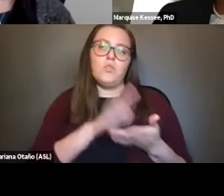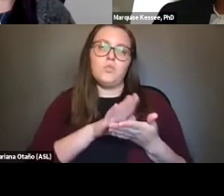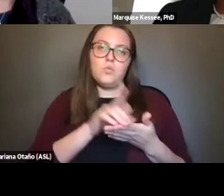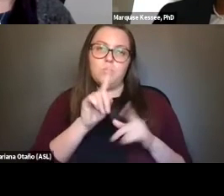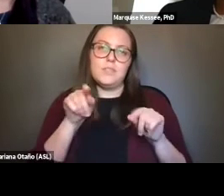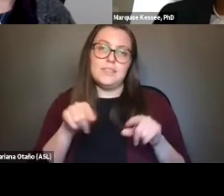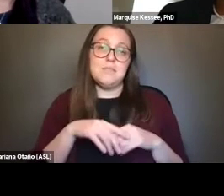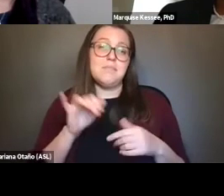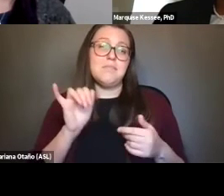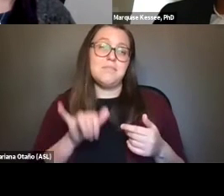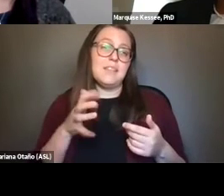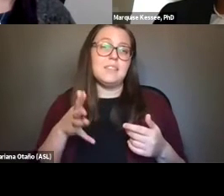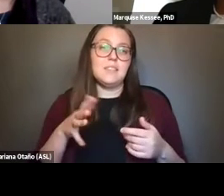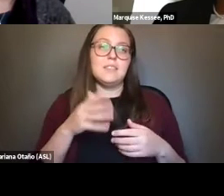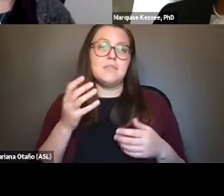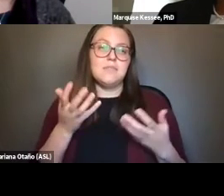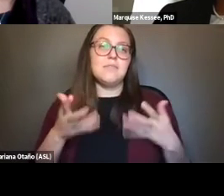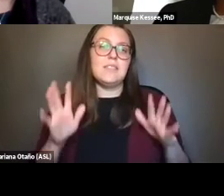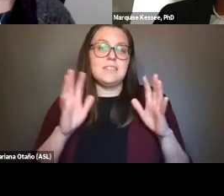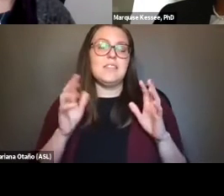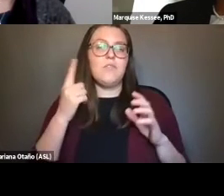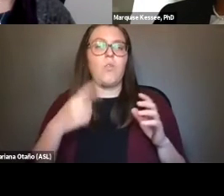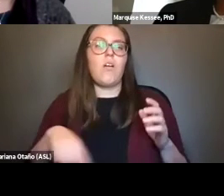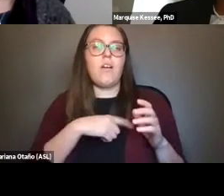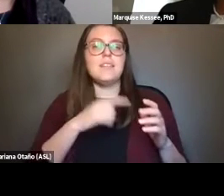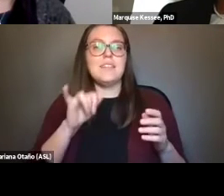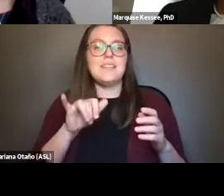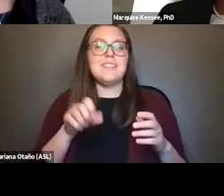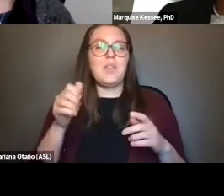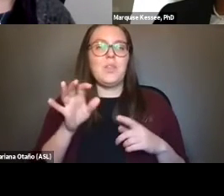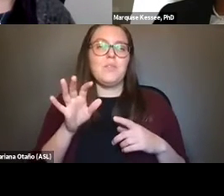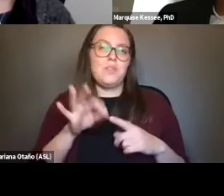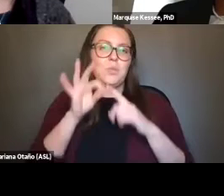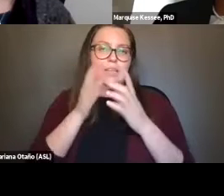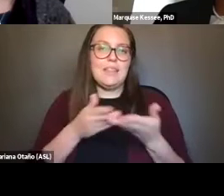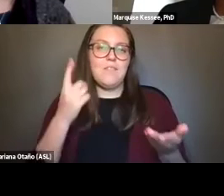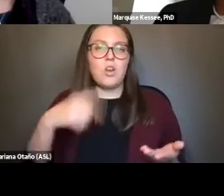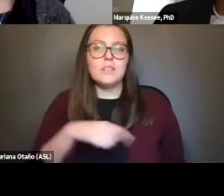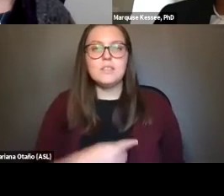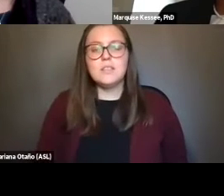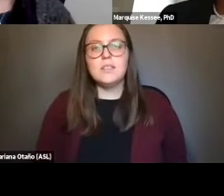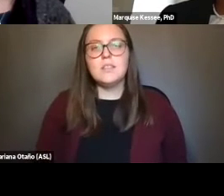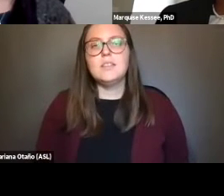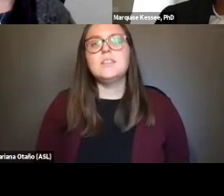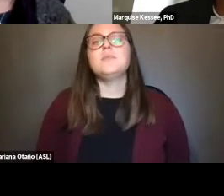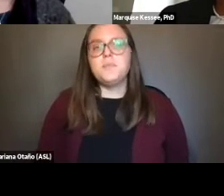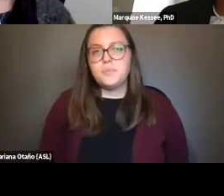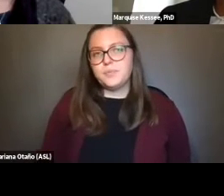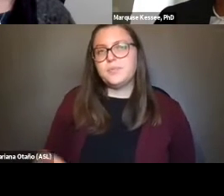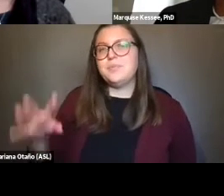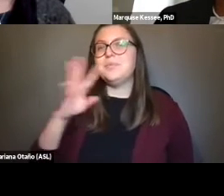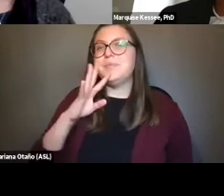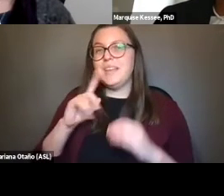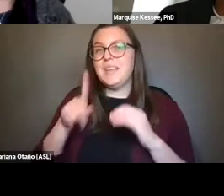it for us. So we're a public school, so that's the other unique thing too. For us. Speaking of financially